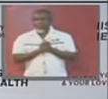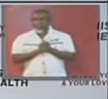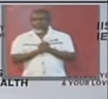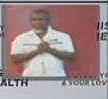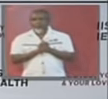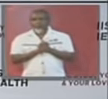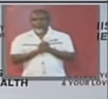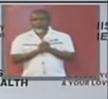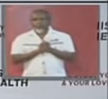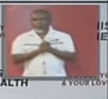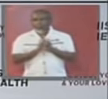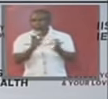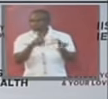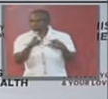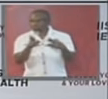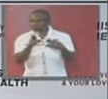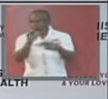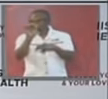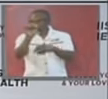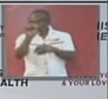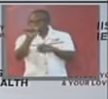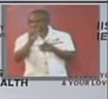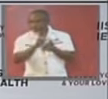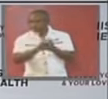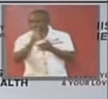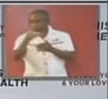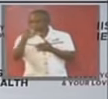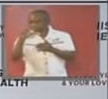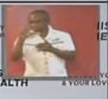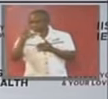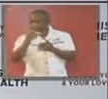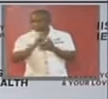Are we ready with CL Communication?